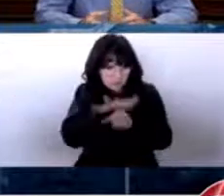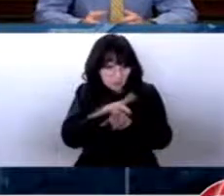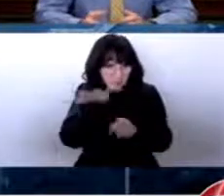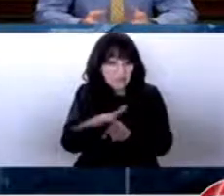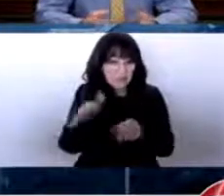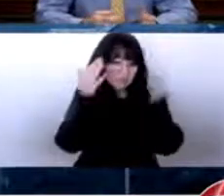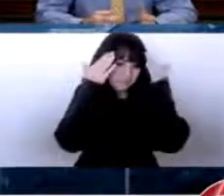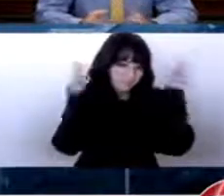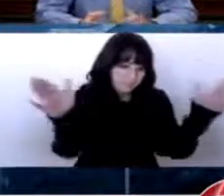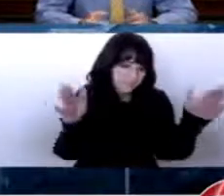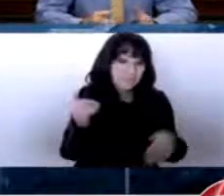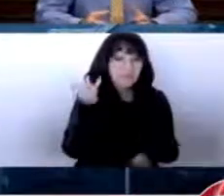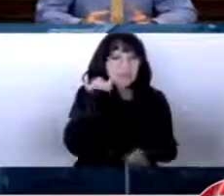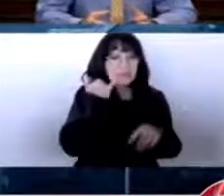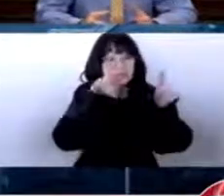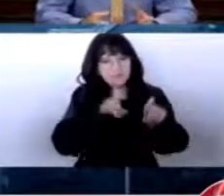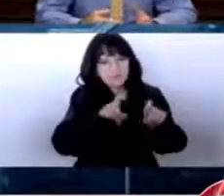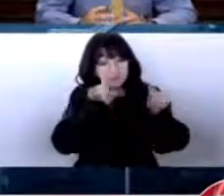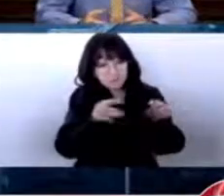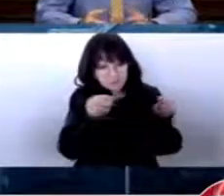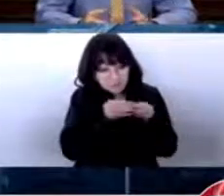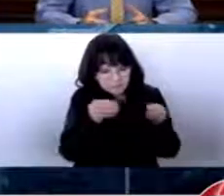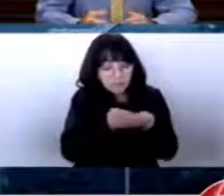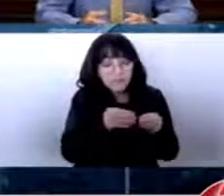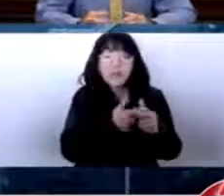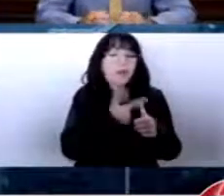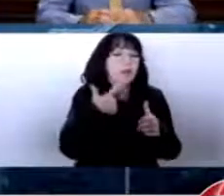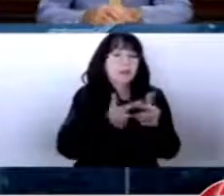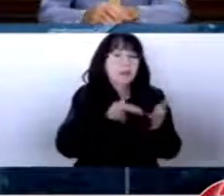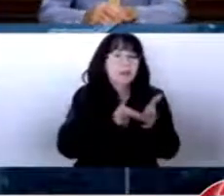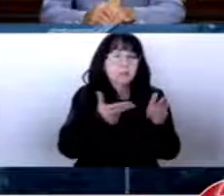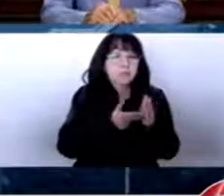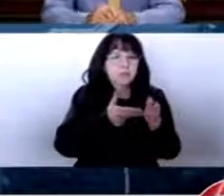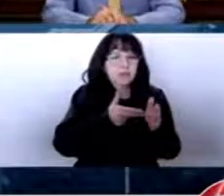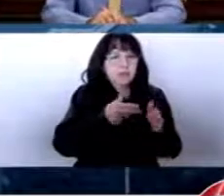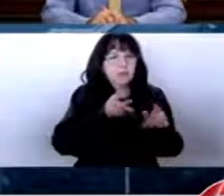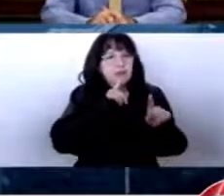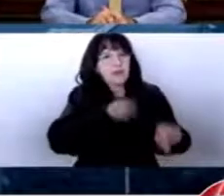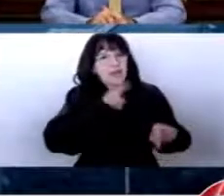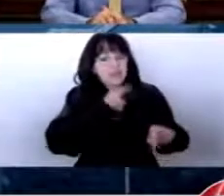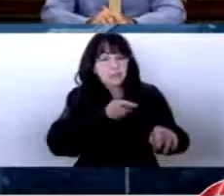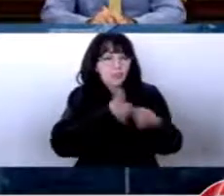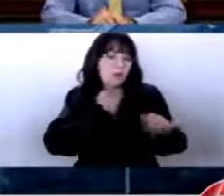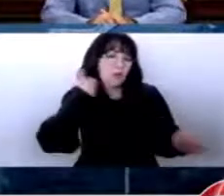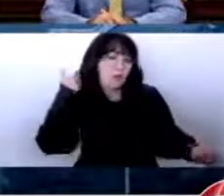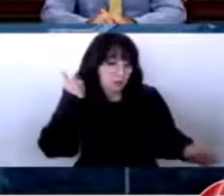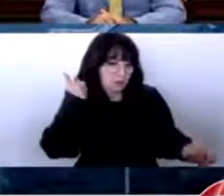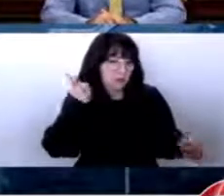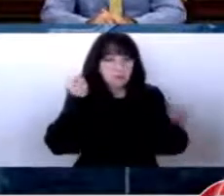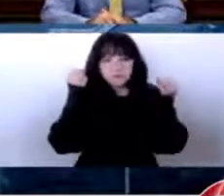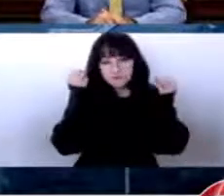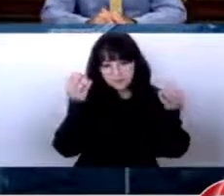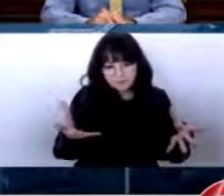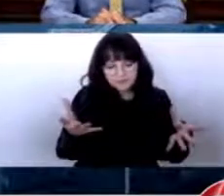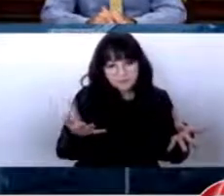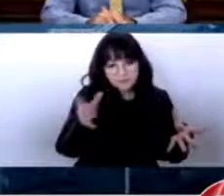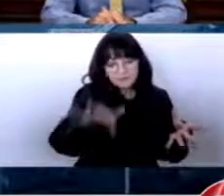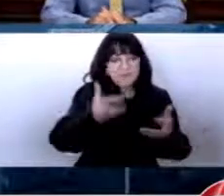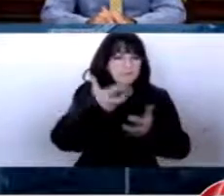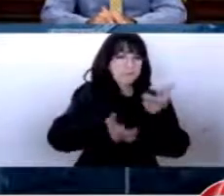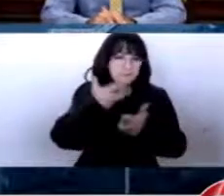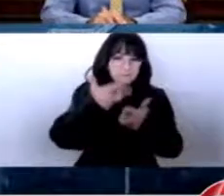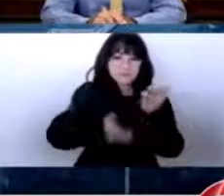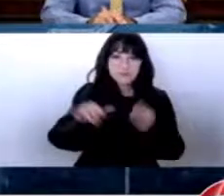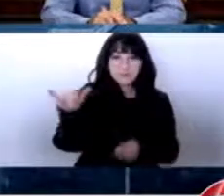test more, the results are going to take longer to get back, and then you end up with that dilemma as well. So it's a